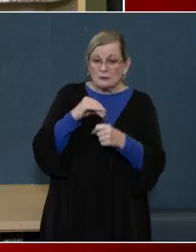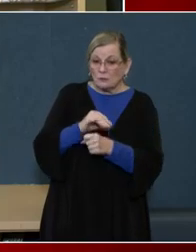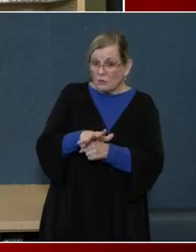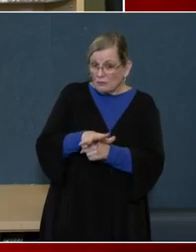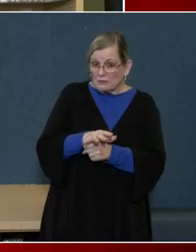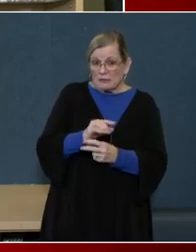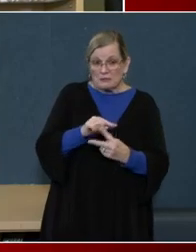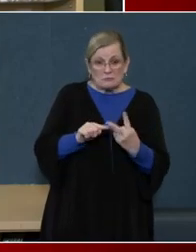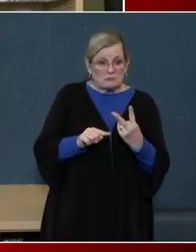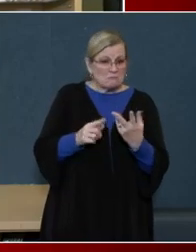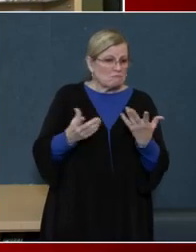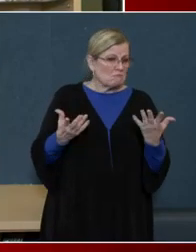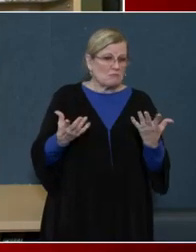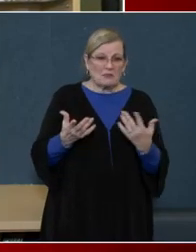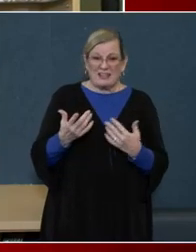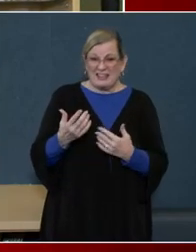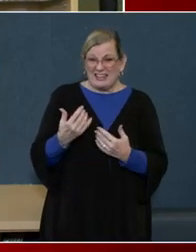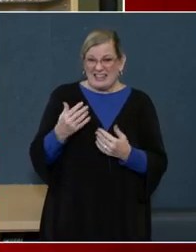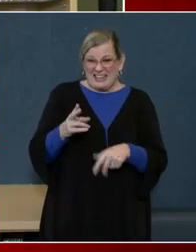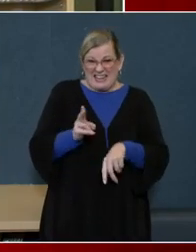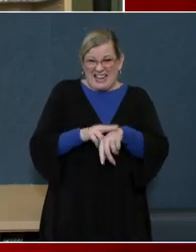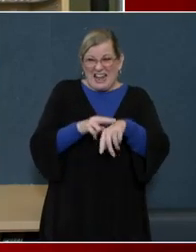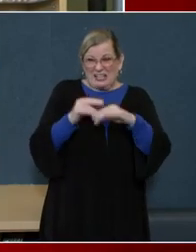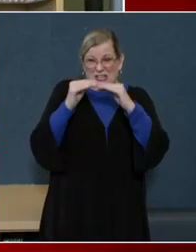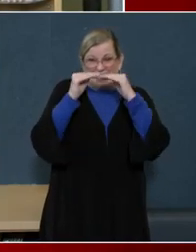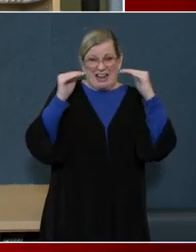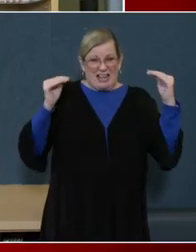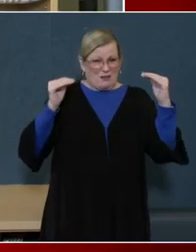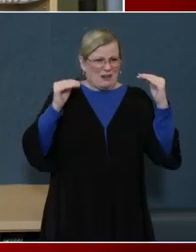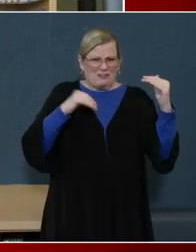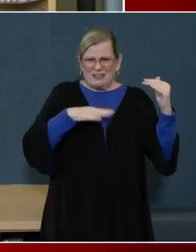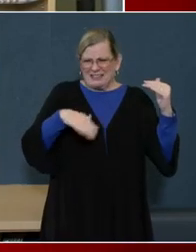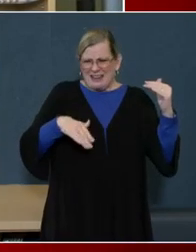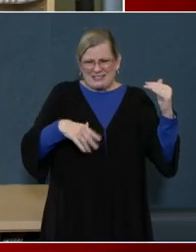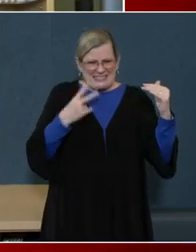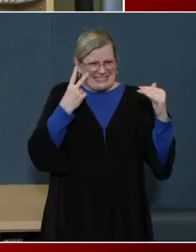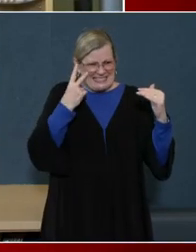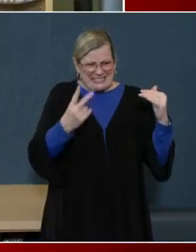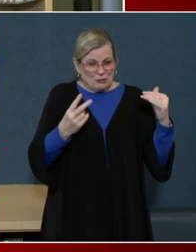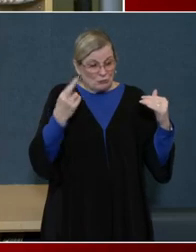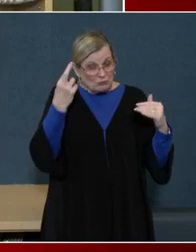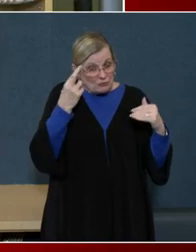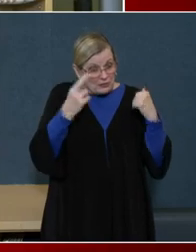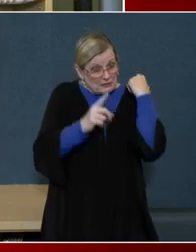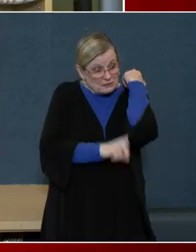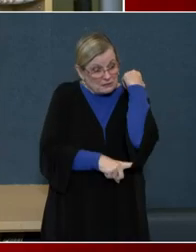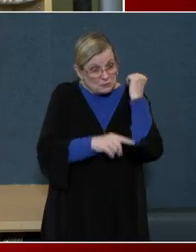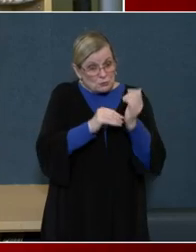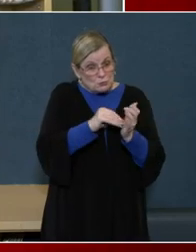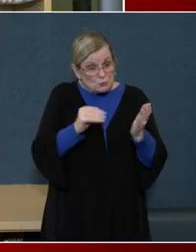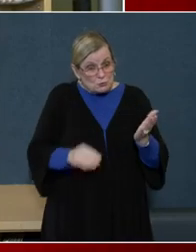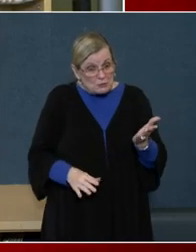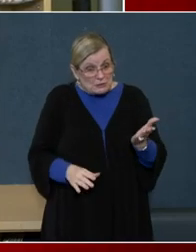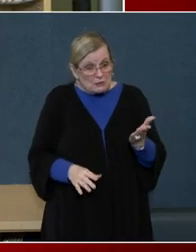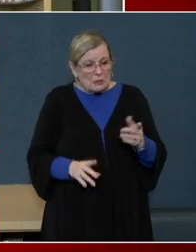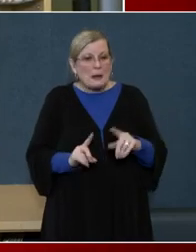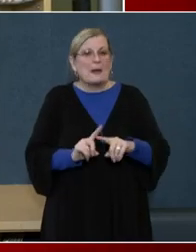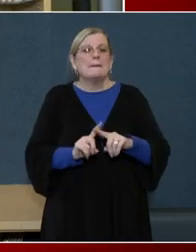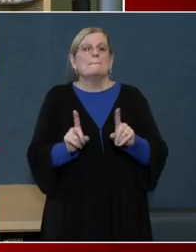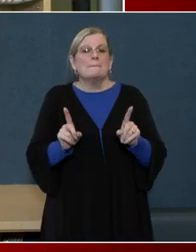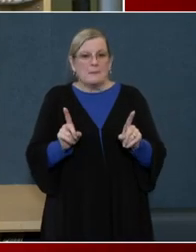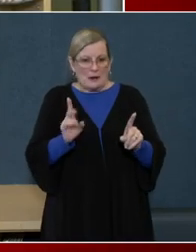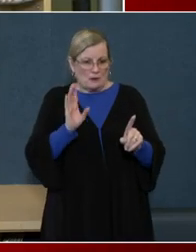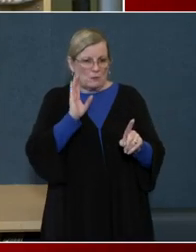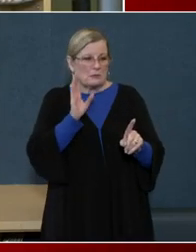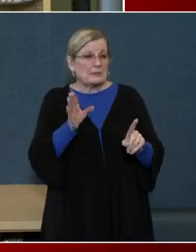seen nationally a need to discipline students. However, the expectation will be that once a